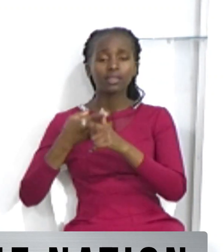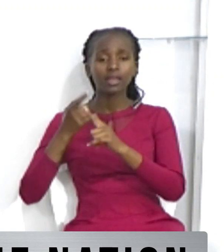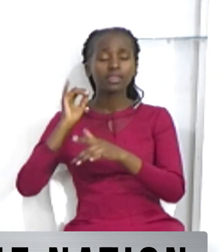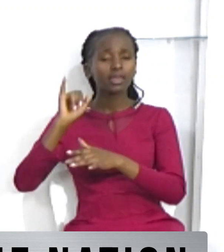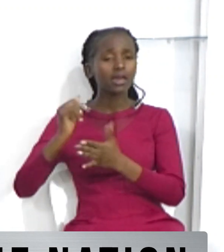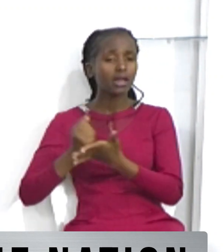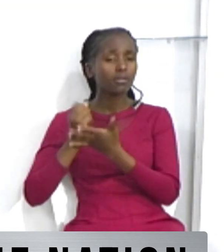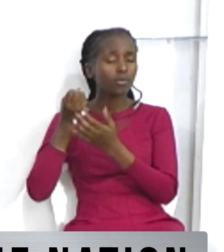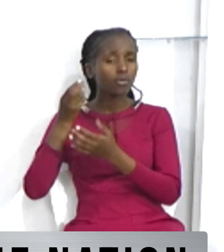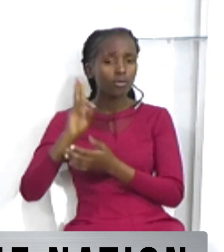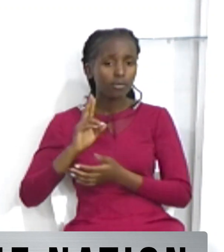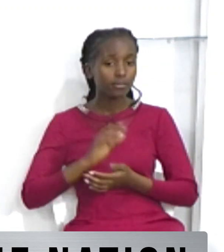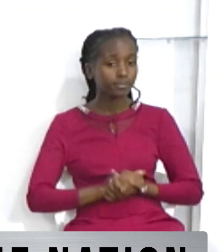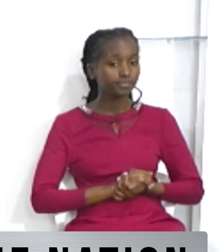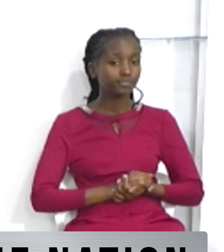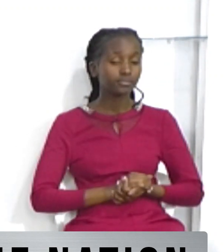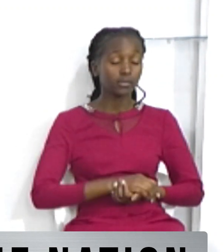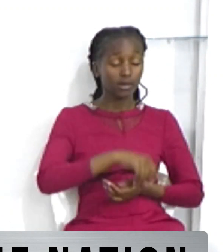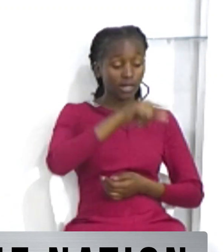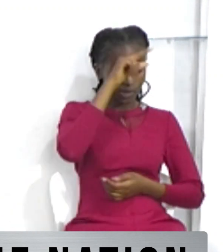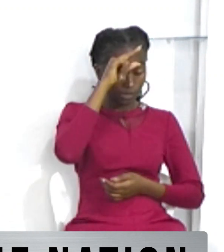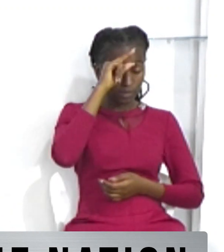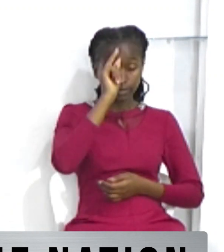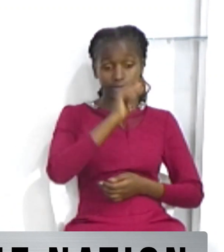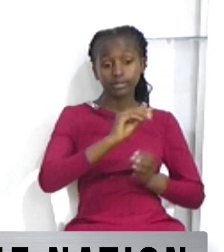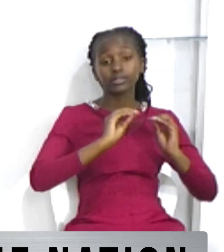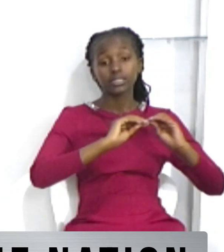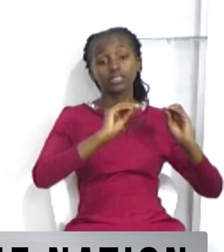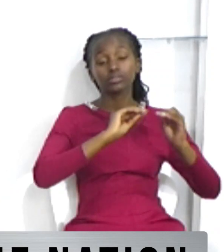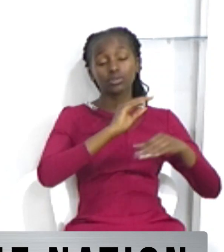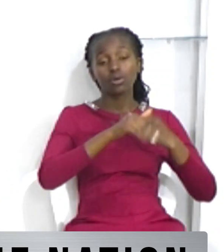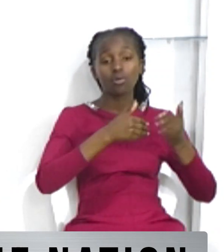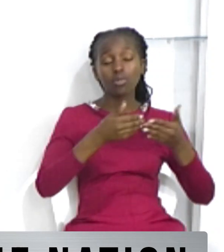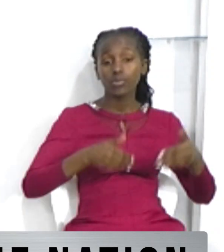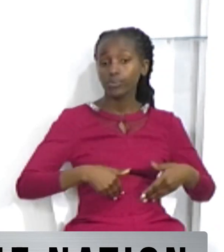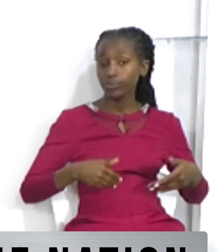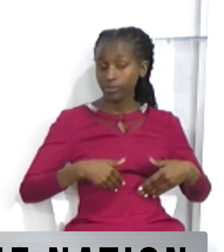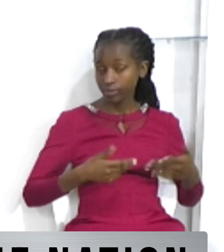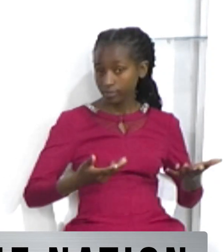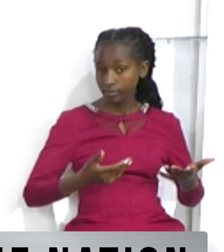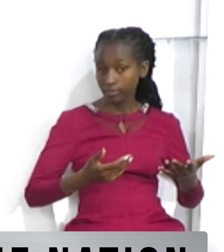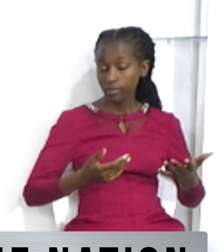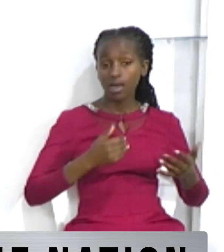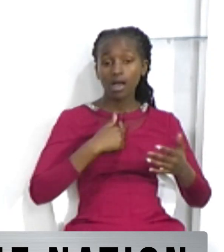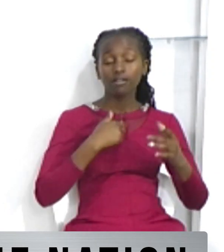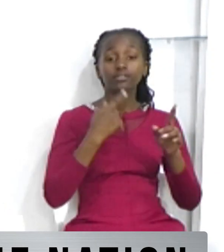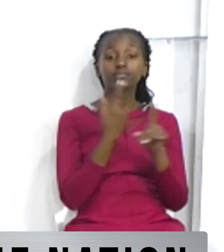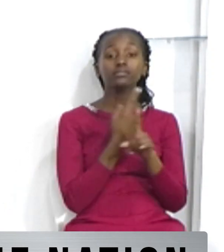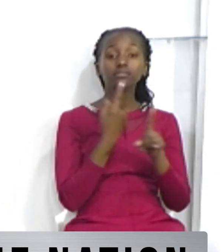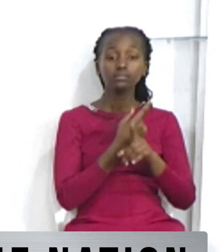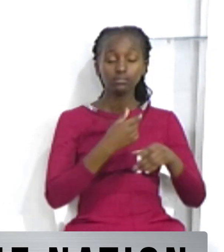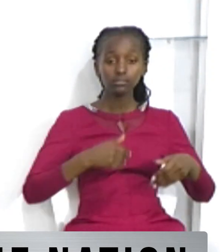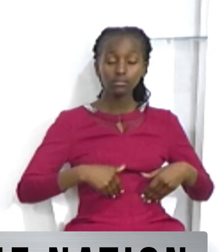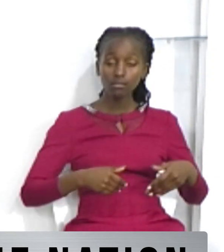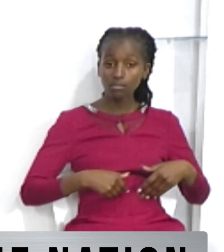Yes, so what the government needs for the youth of today, is a digital youth, is someone